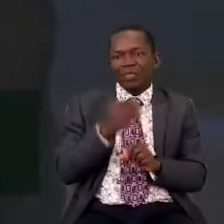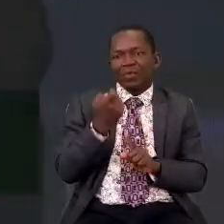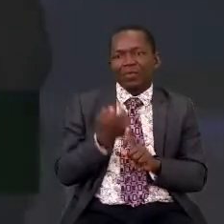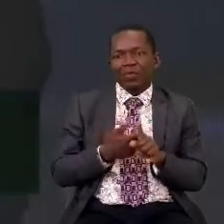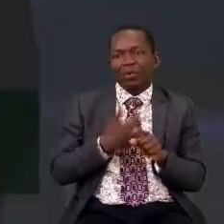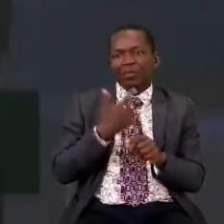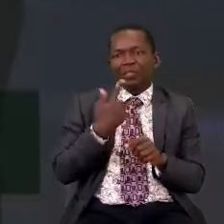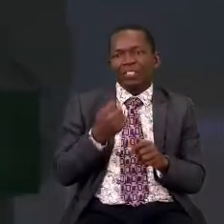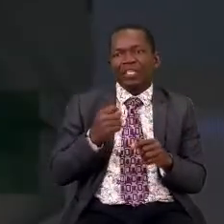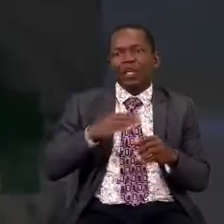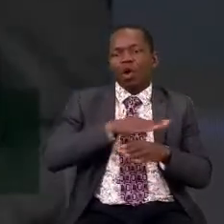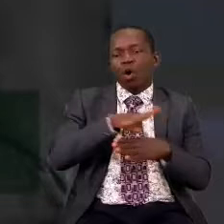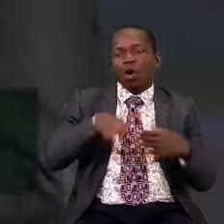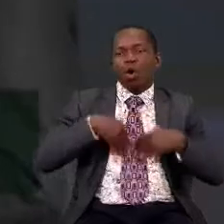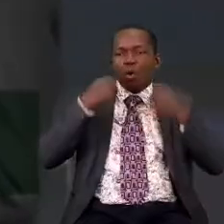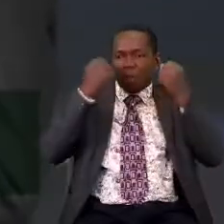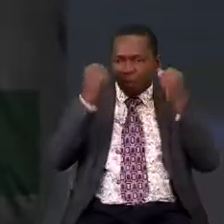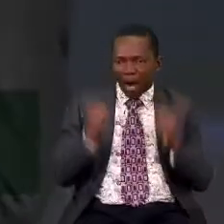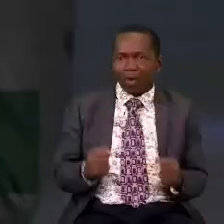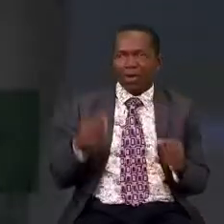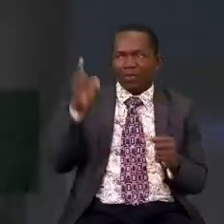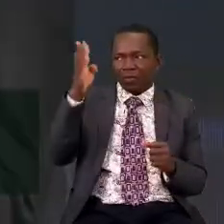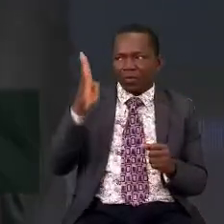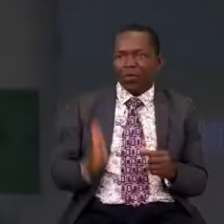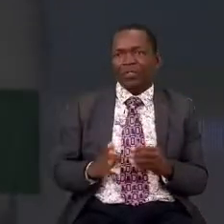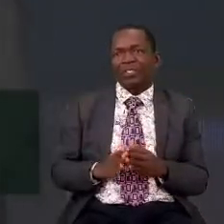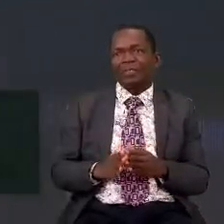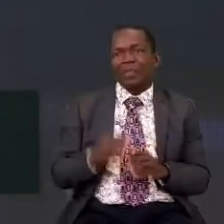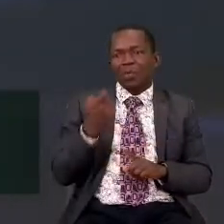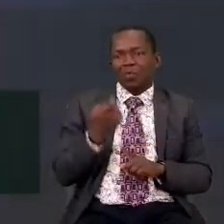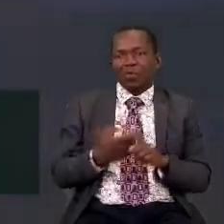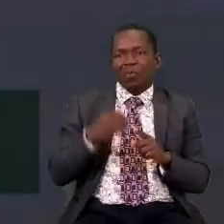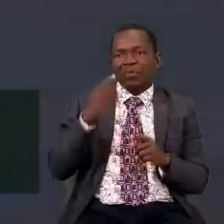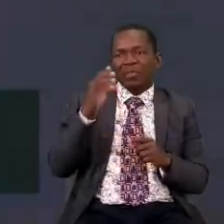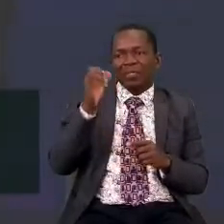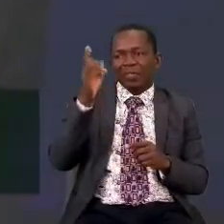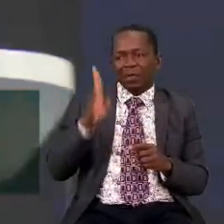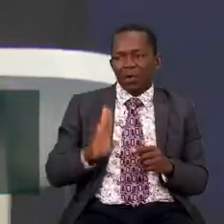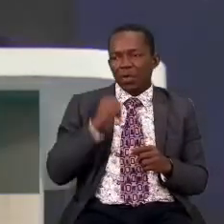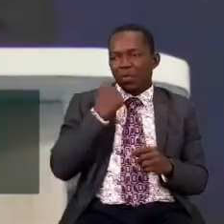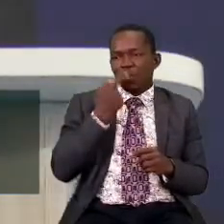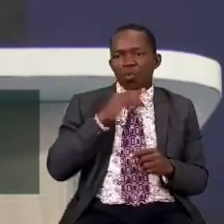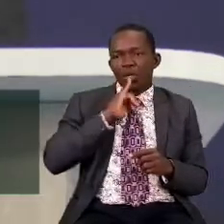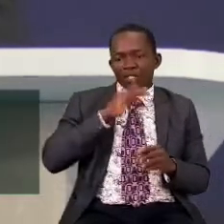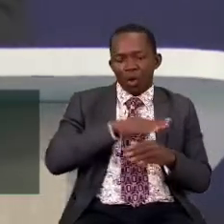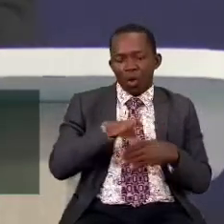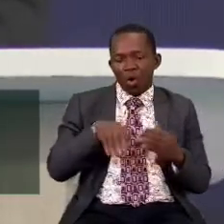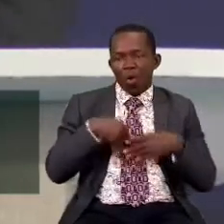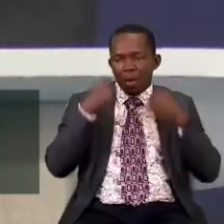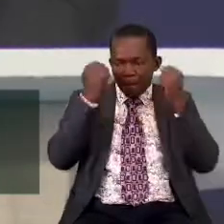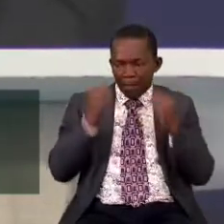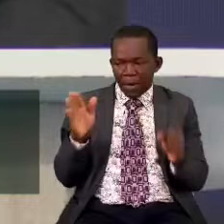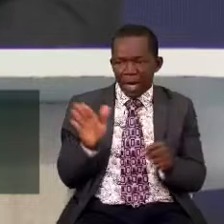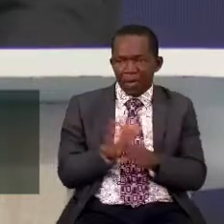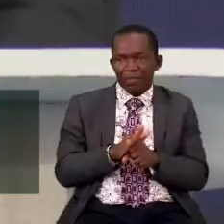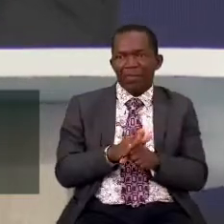can do all things. And whatever he has promised, that's what he will do. Because nothing can stop the power of